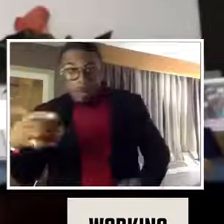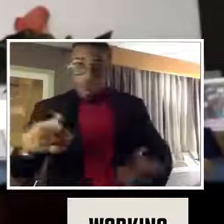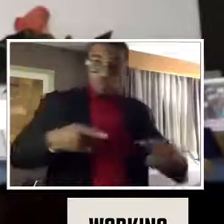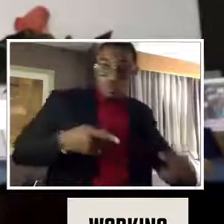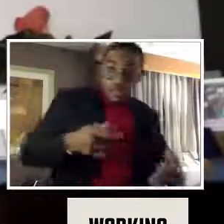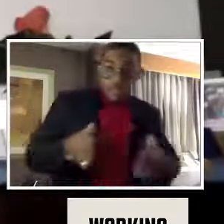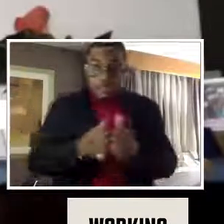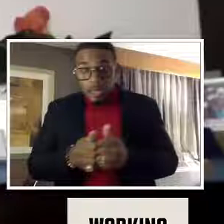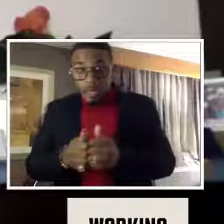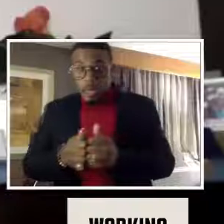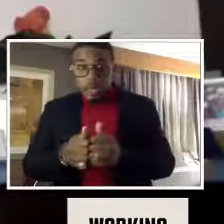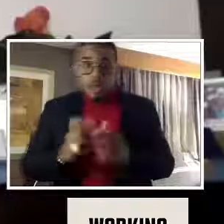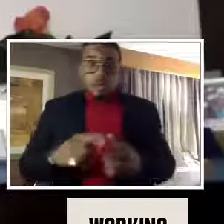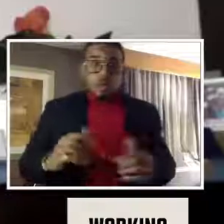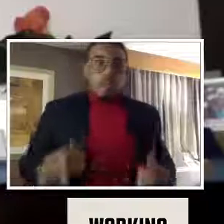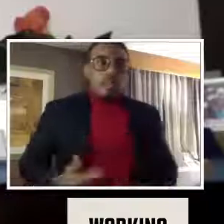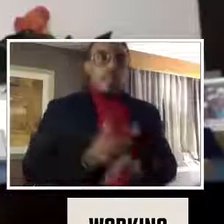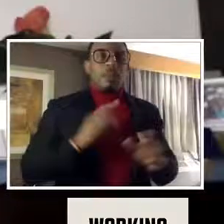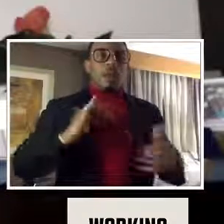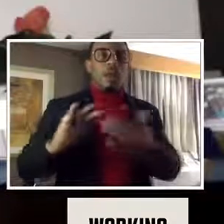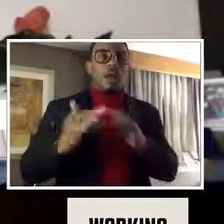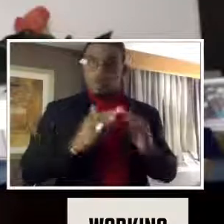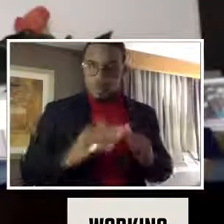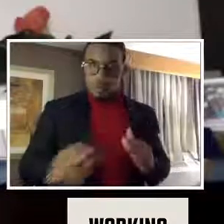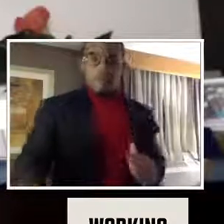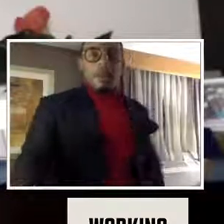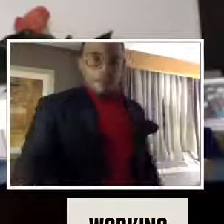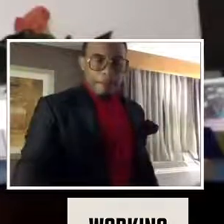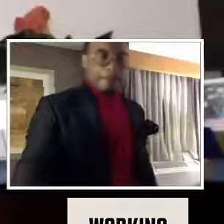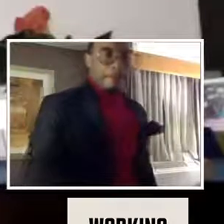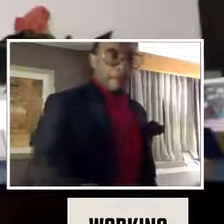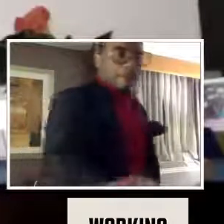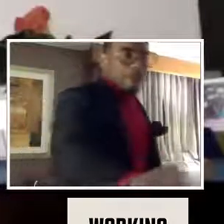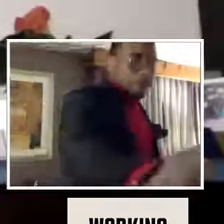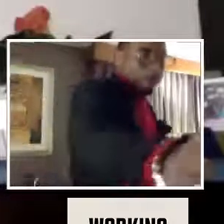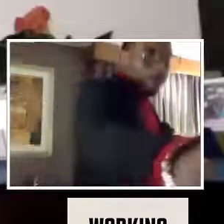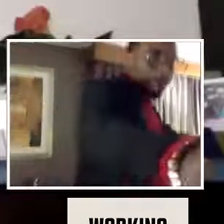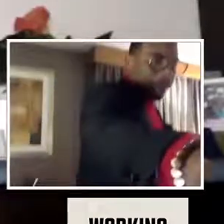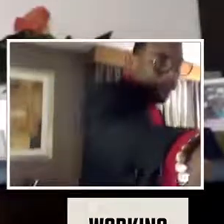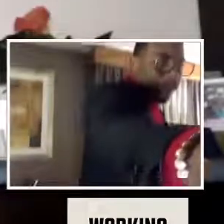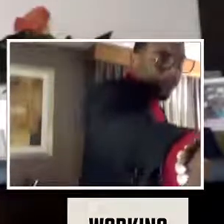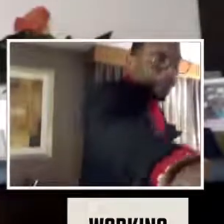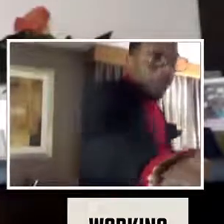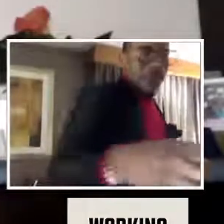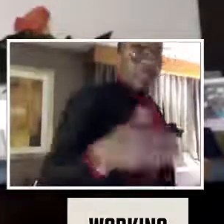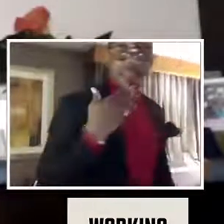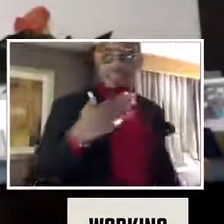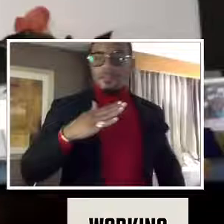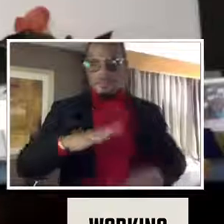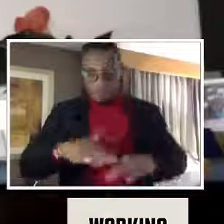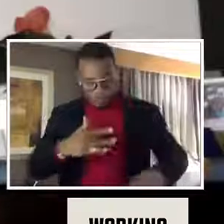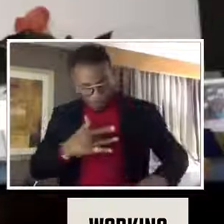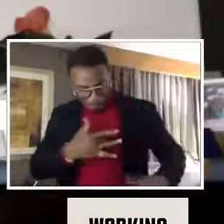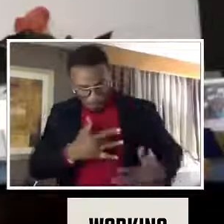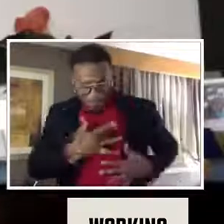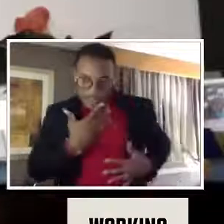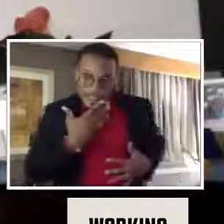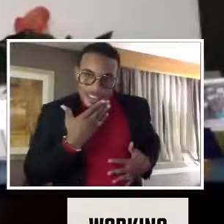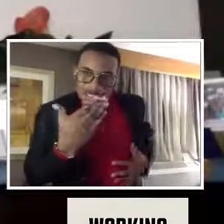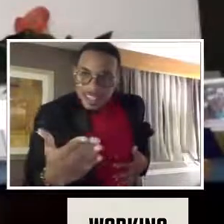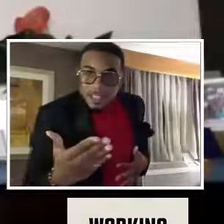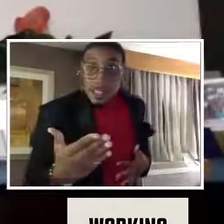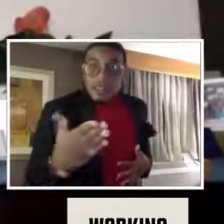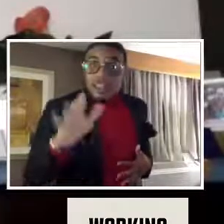struggling together in order to liberate our communities. So I thank you from the bottom of my heart. This